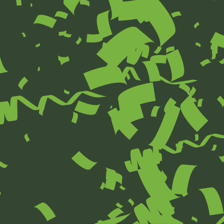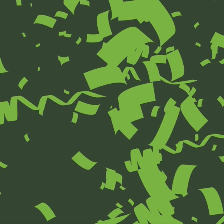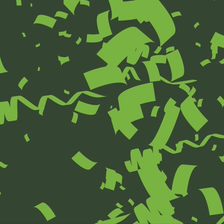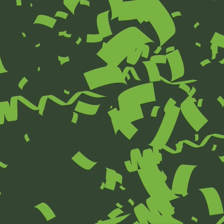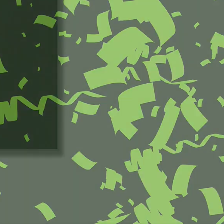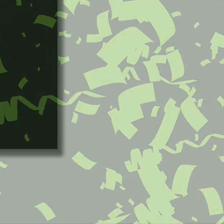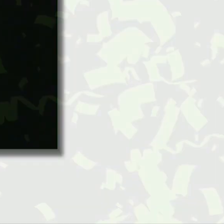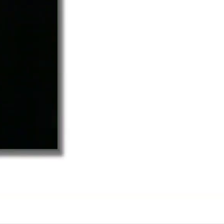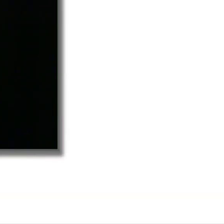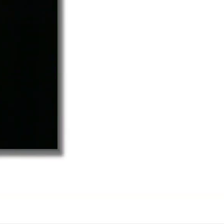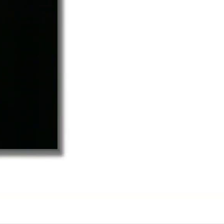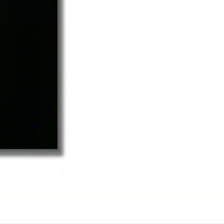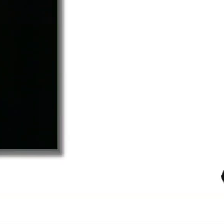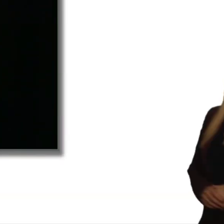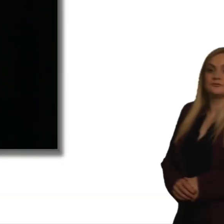from me.